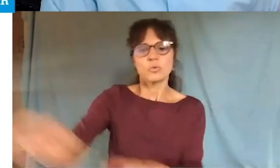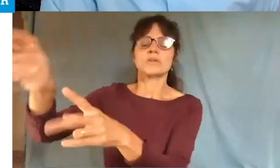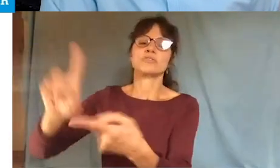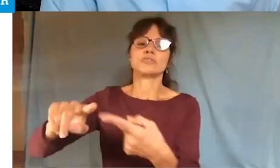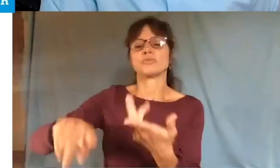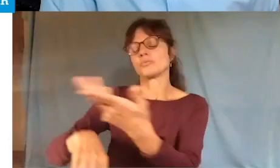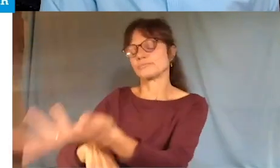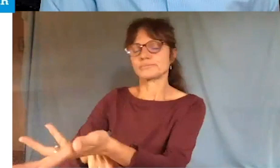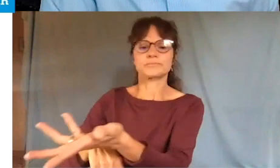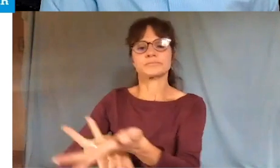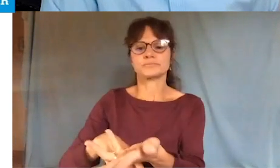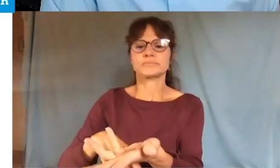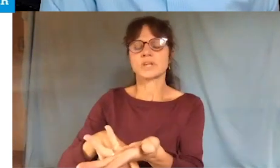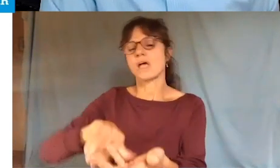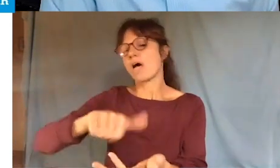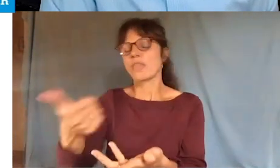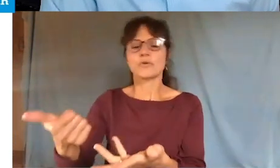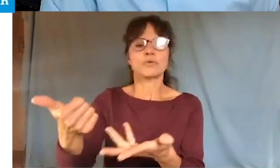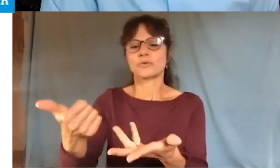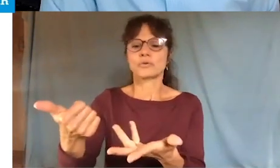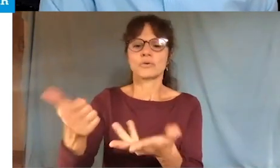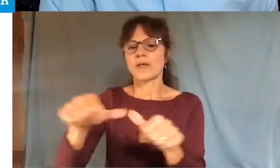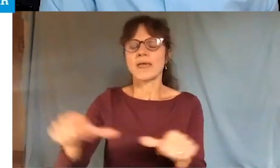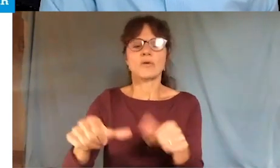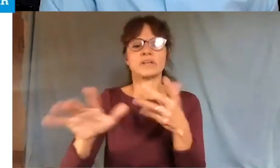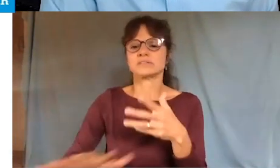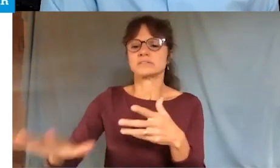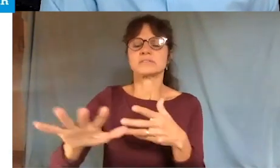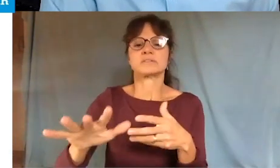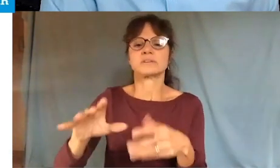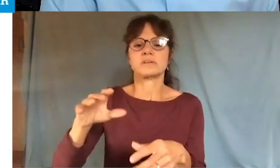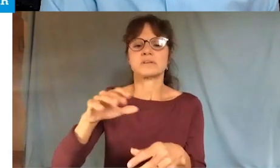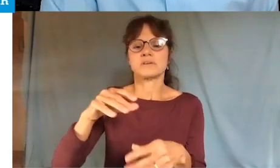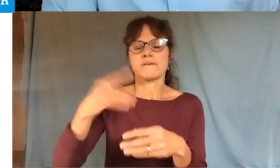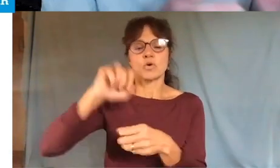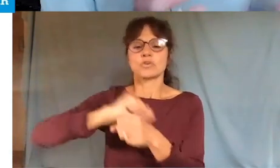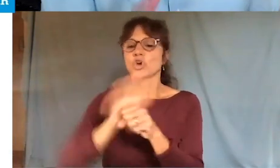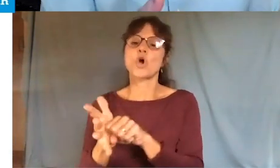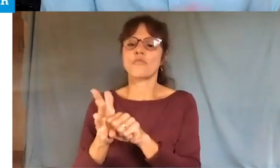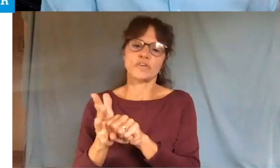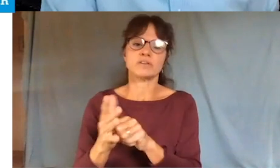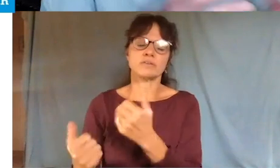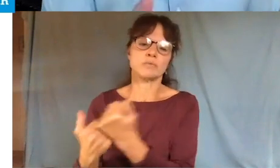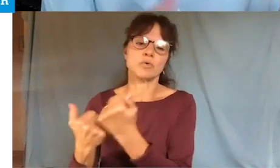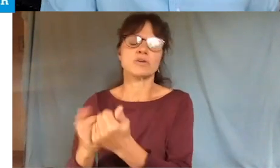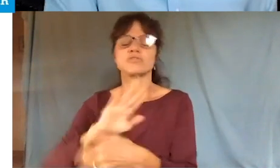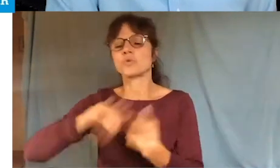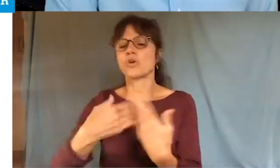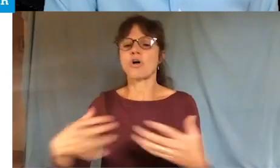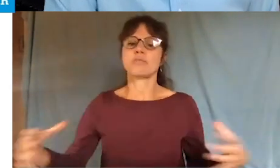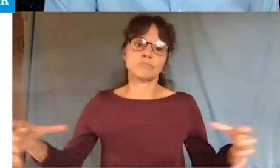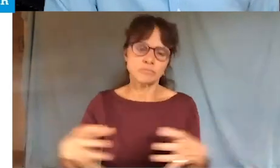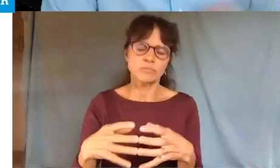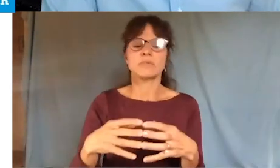redeployed as to other areas around the COVID-19 response. So all this comes together to a massive